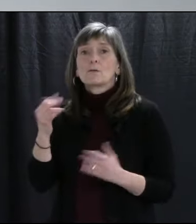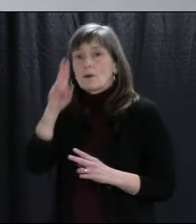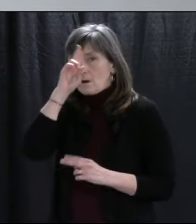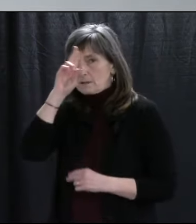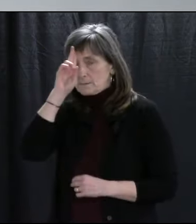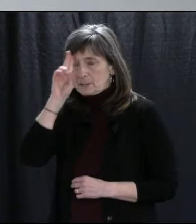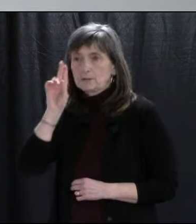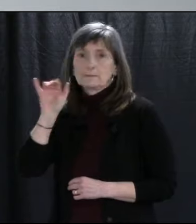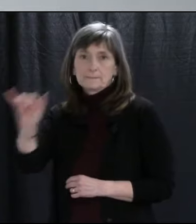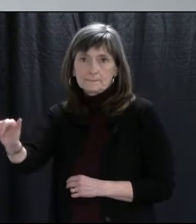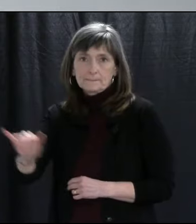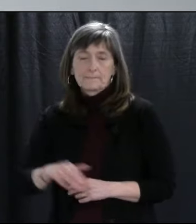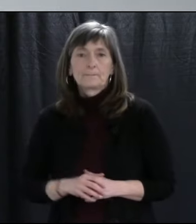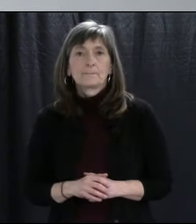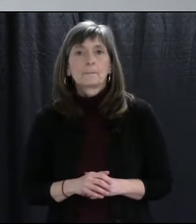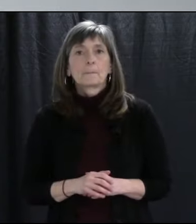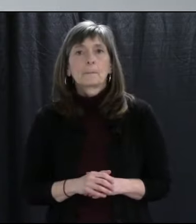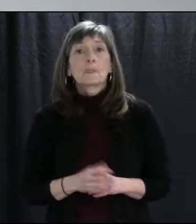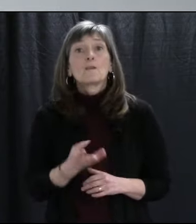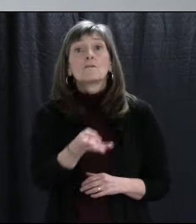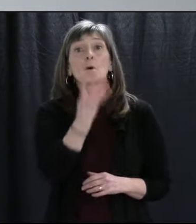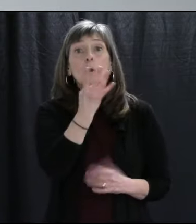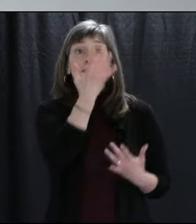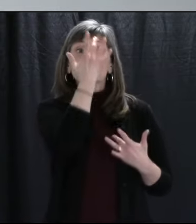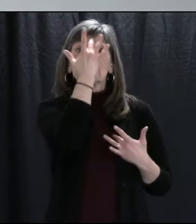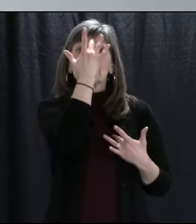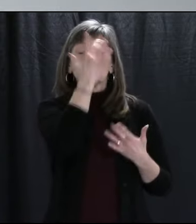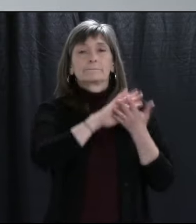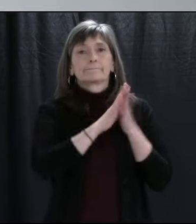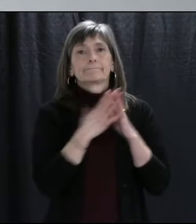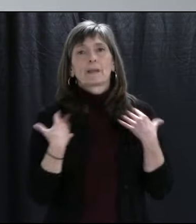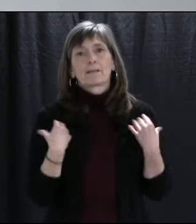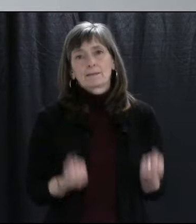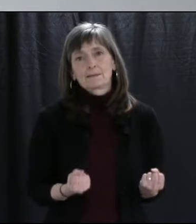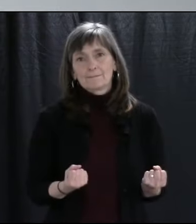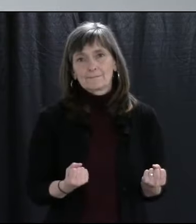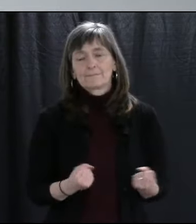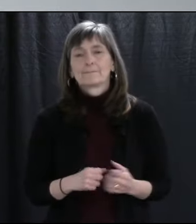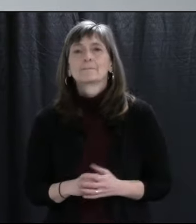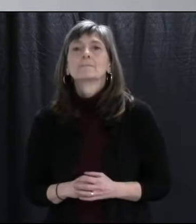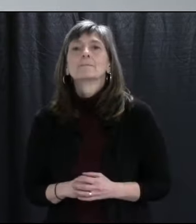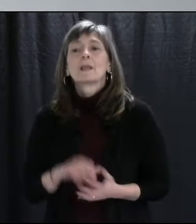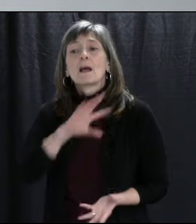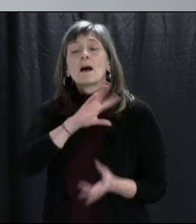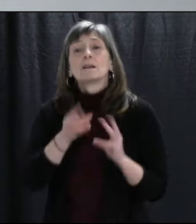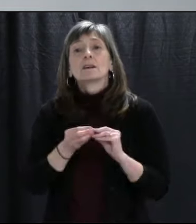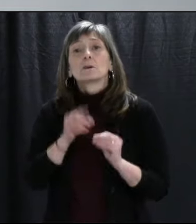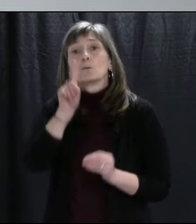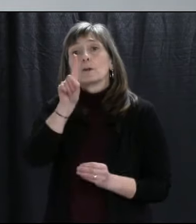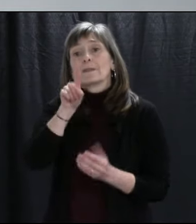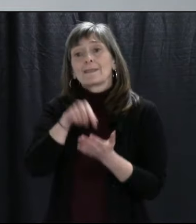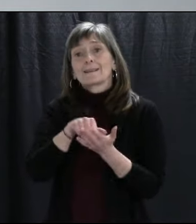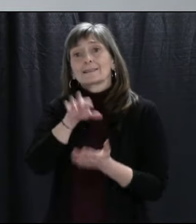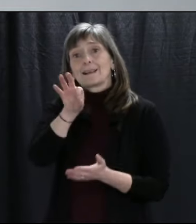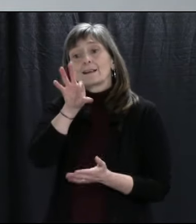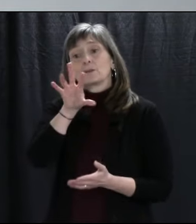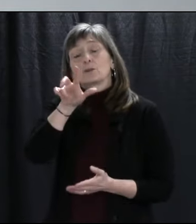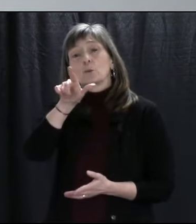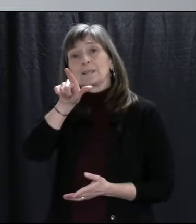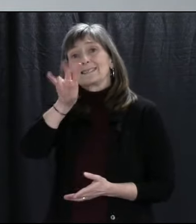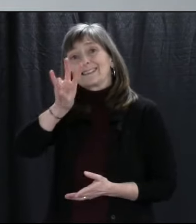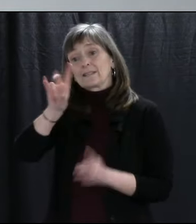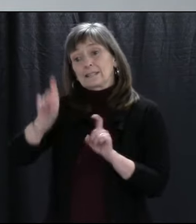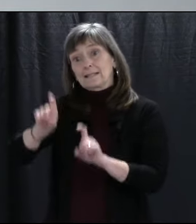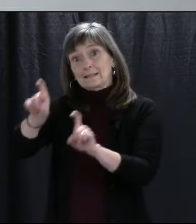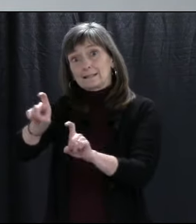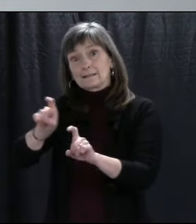virus. 4 people have now recovered. In total, we have tested 1,927 people. Of